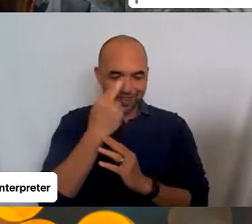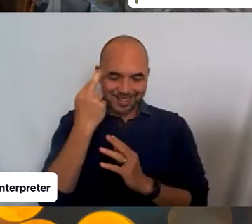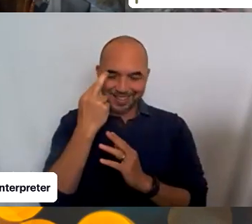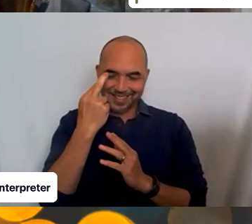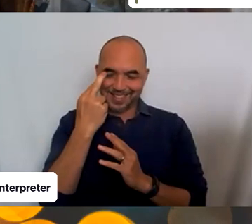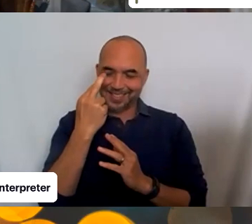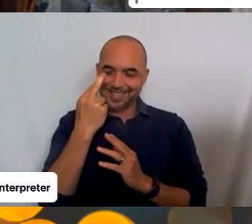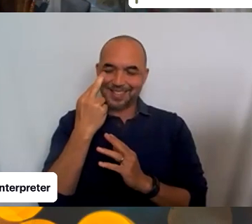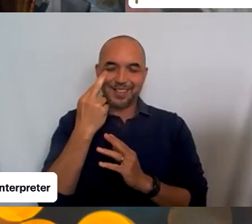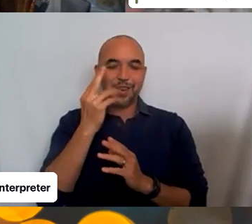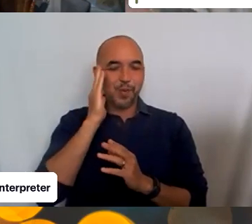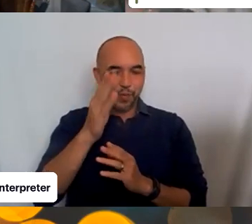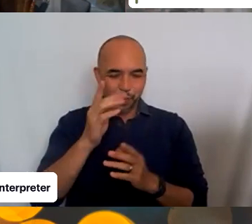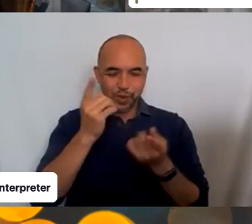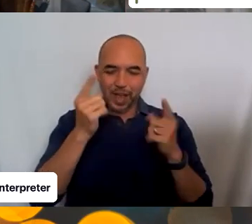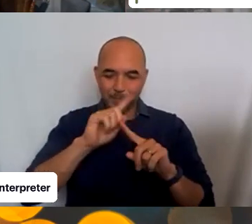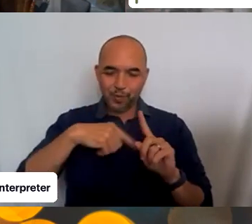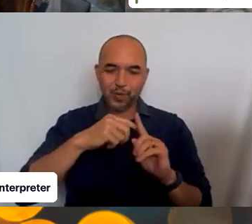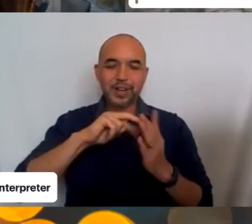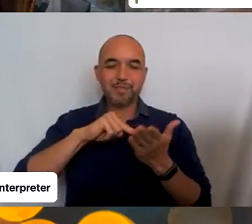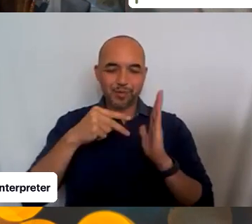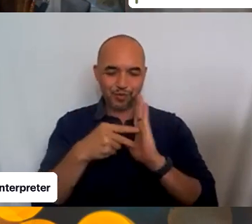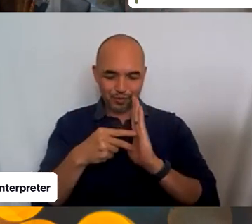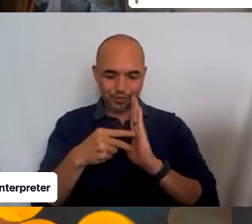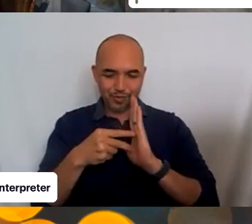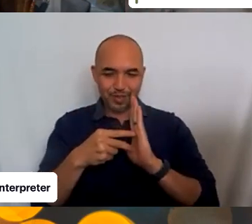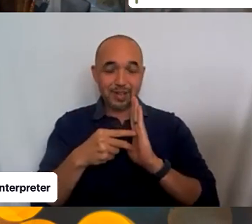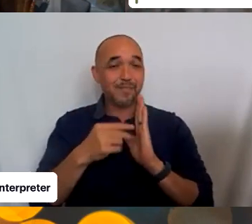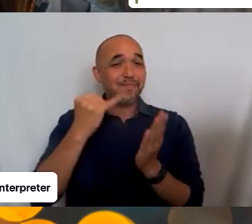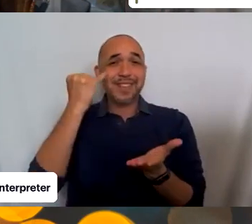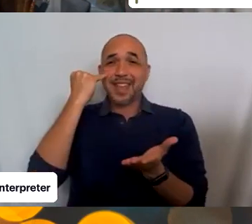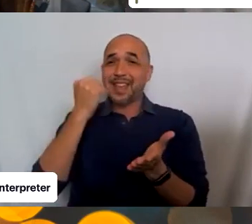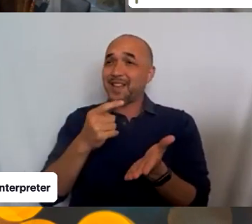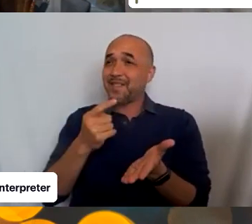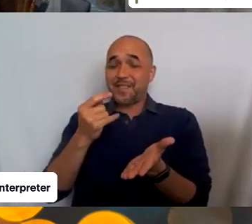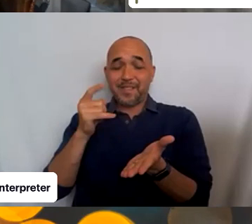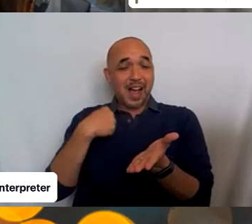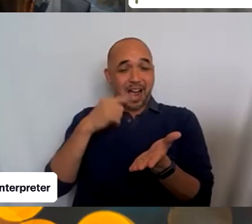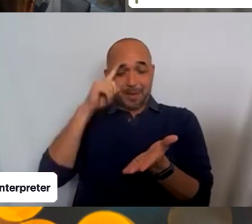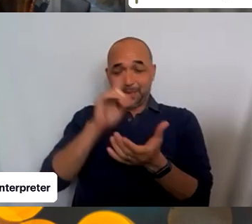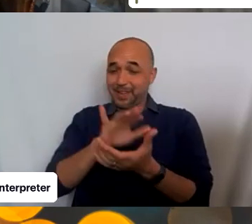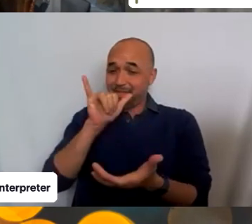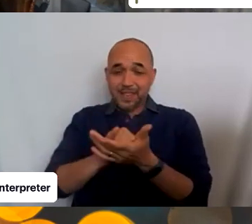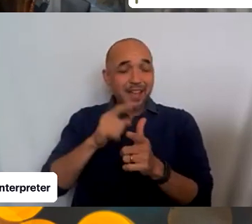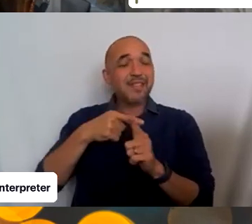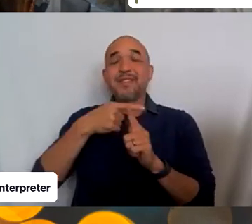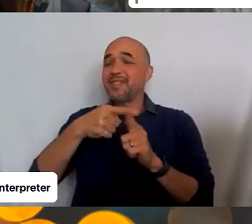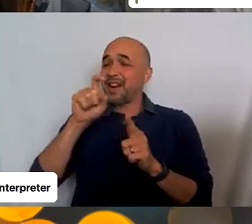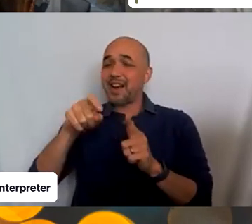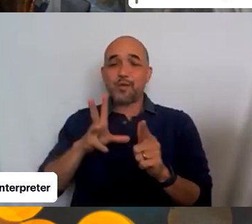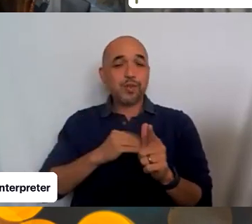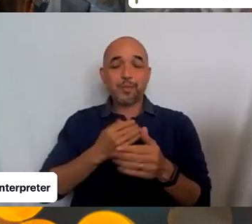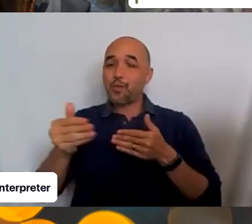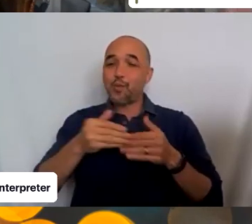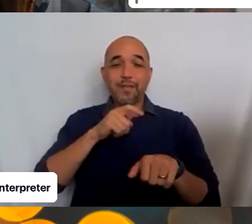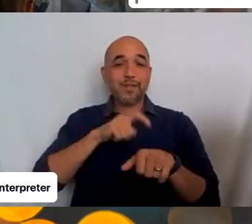then I have to be okay with whatever path this takes. And if it takes me 12 years, like it did, then it takes me 12 years. And so I just kind